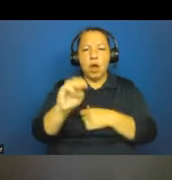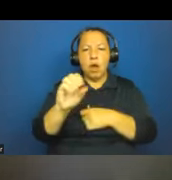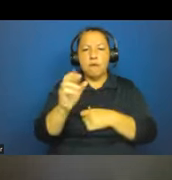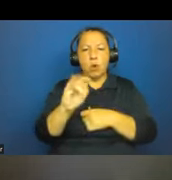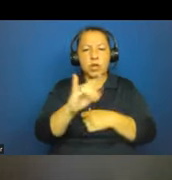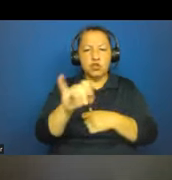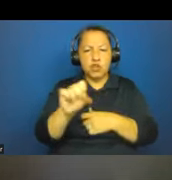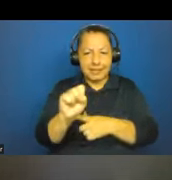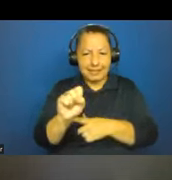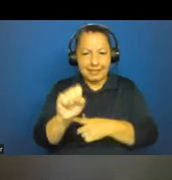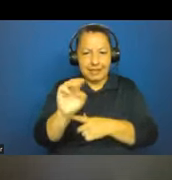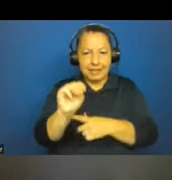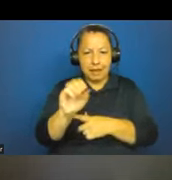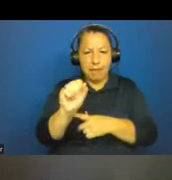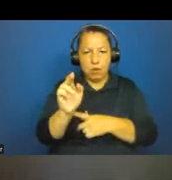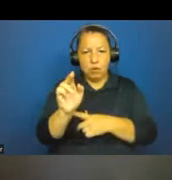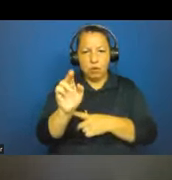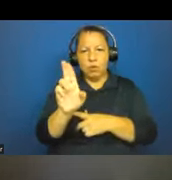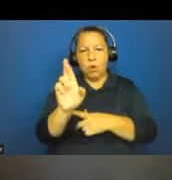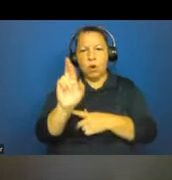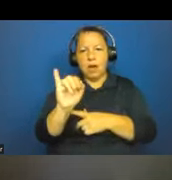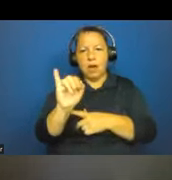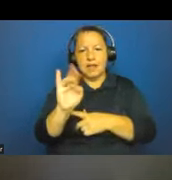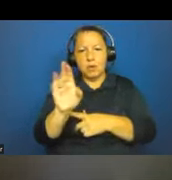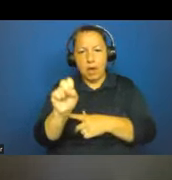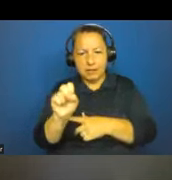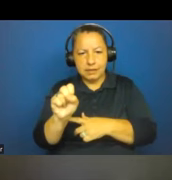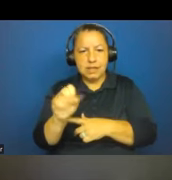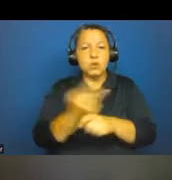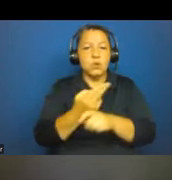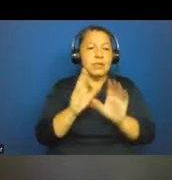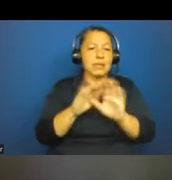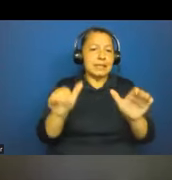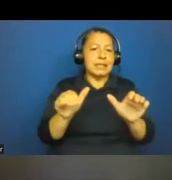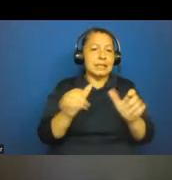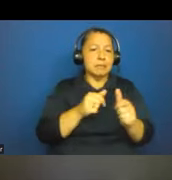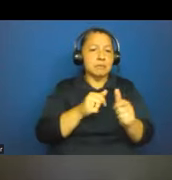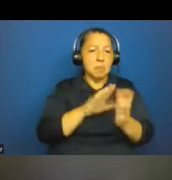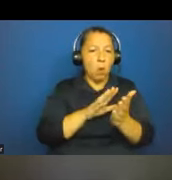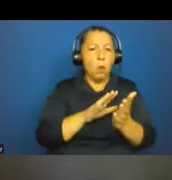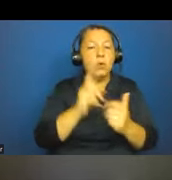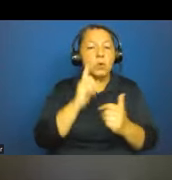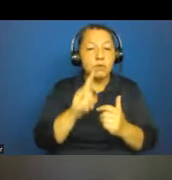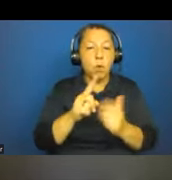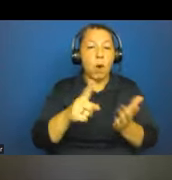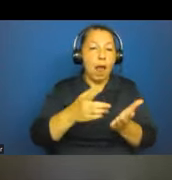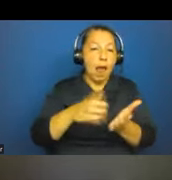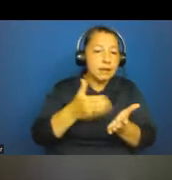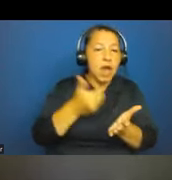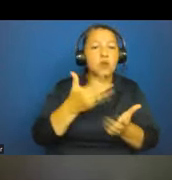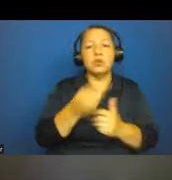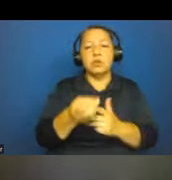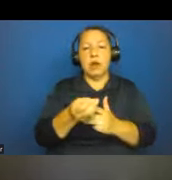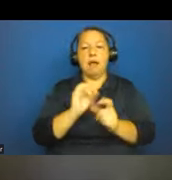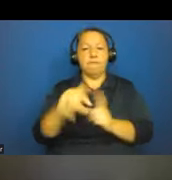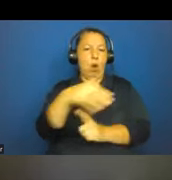better understand the transition from slavery to indentured labor following abolition, the extent and diversity of trade